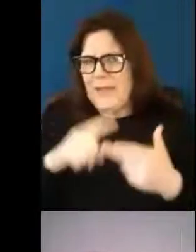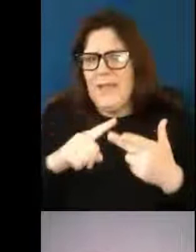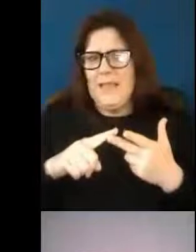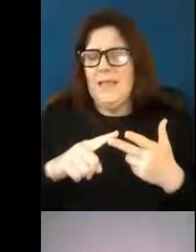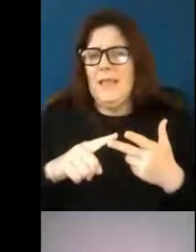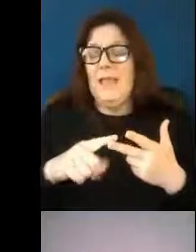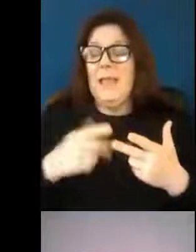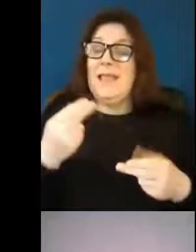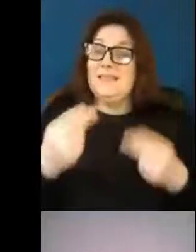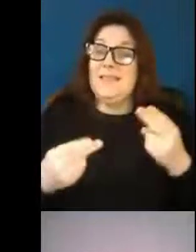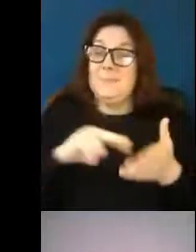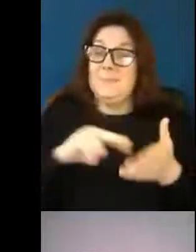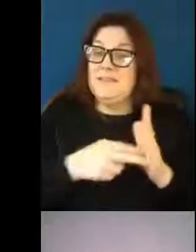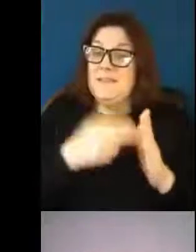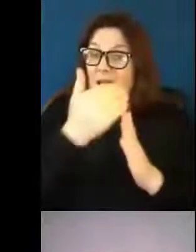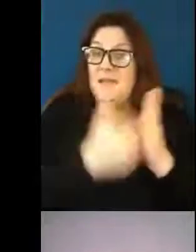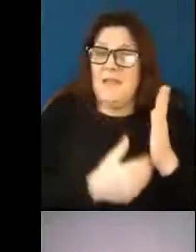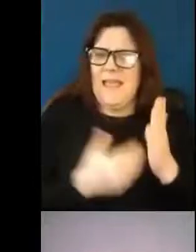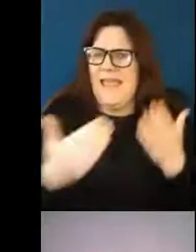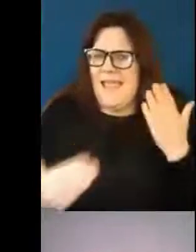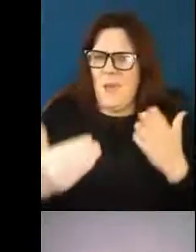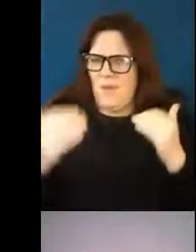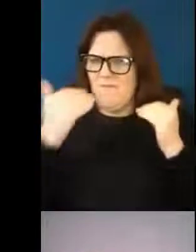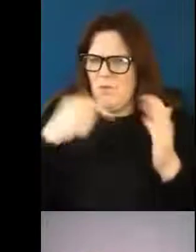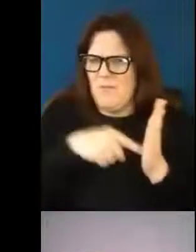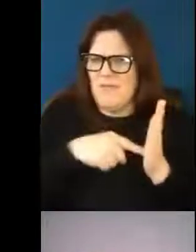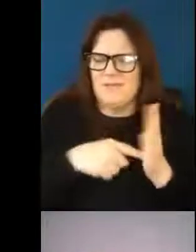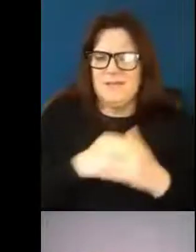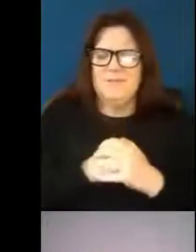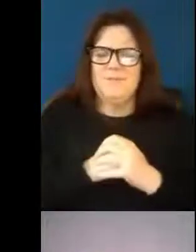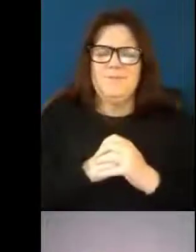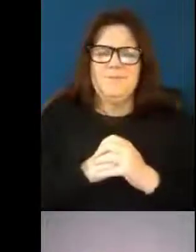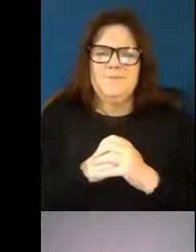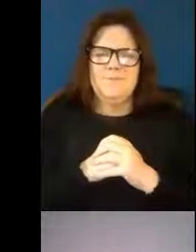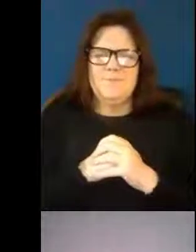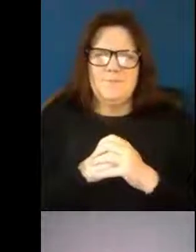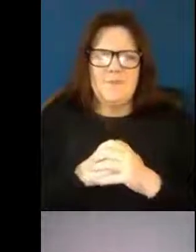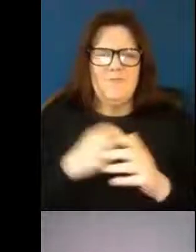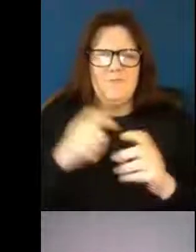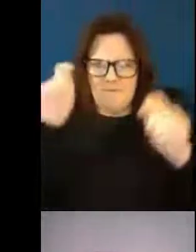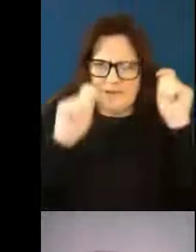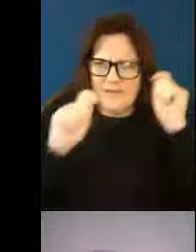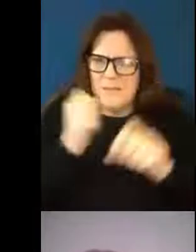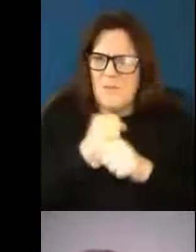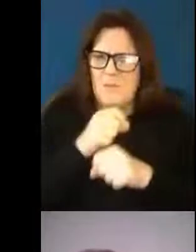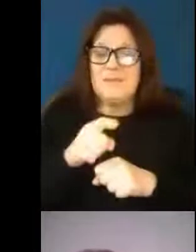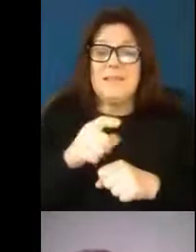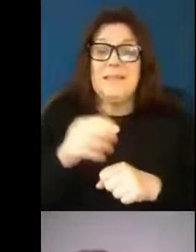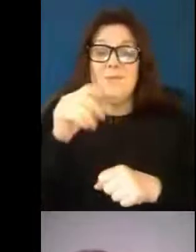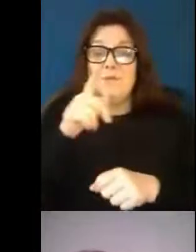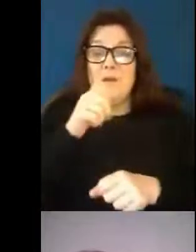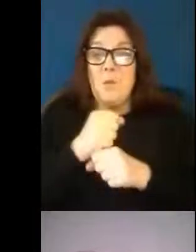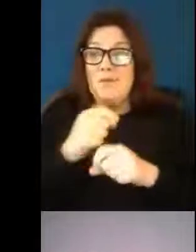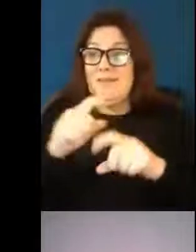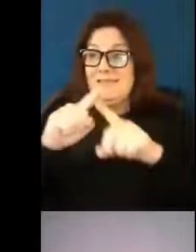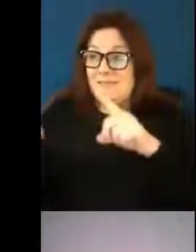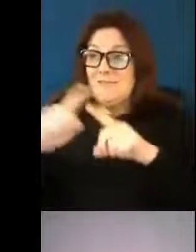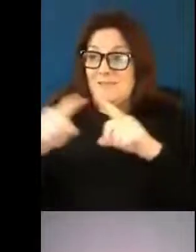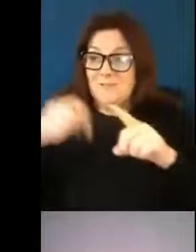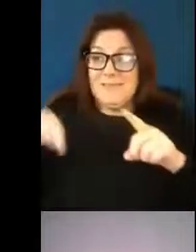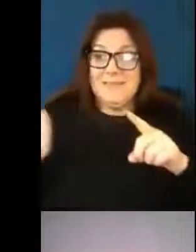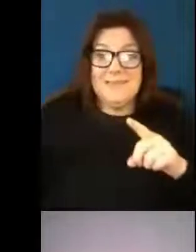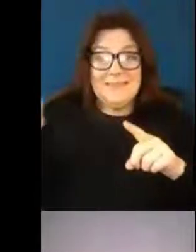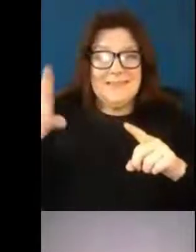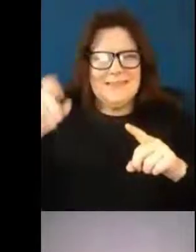it inform assessment design? So just reflecting on this, again, in an interdisciplinary way. When